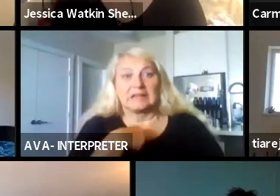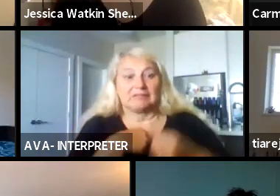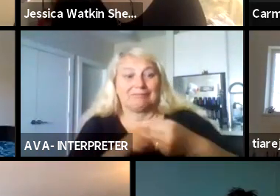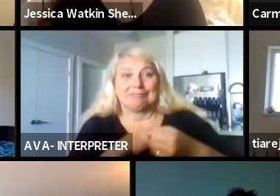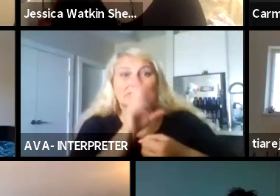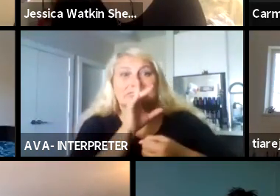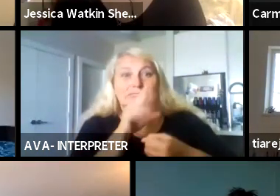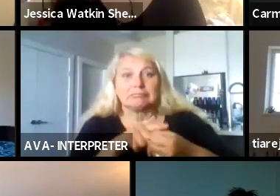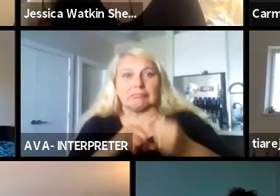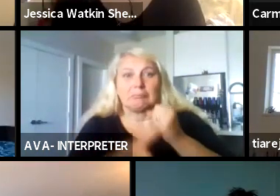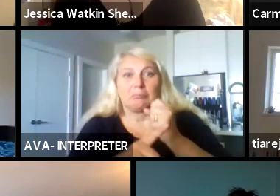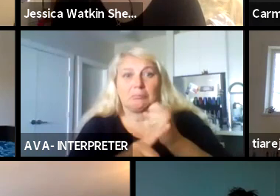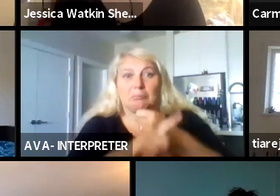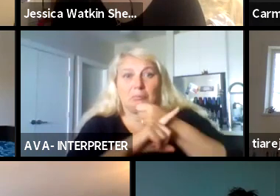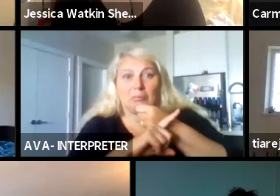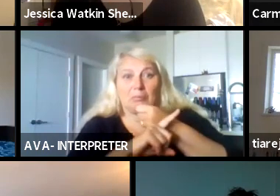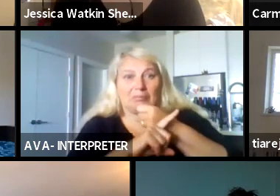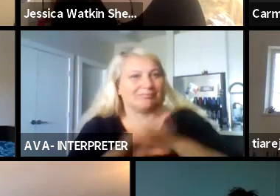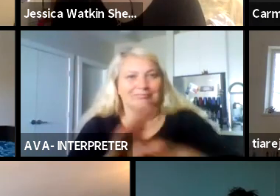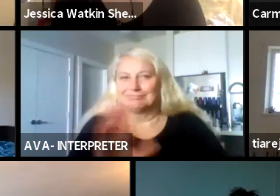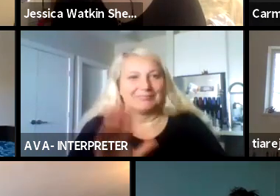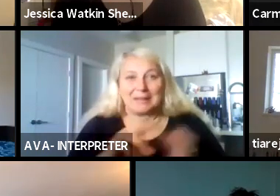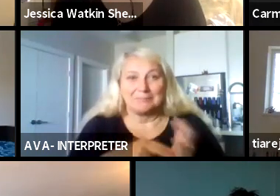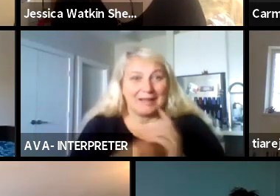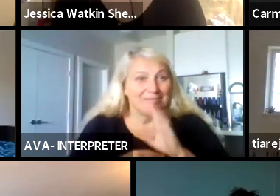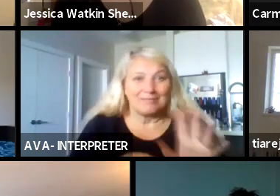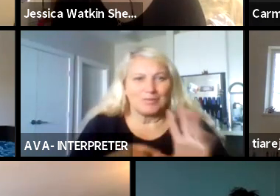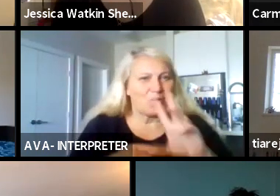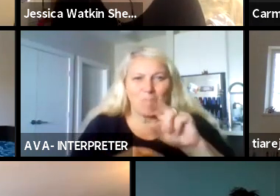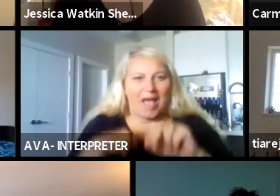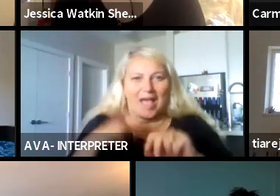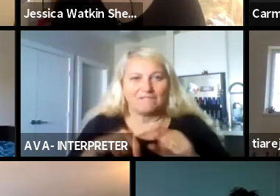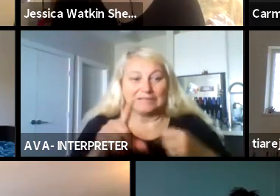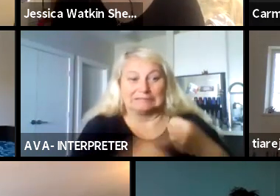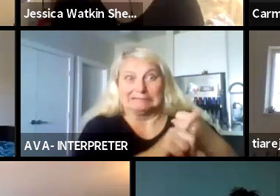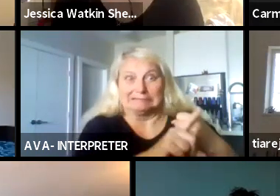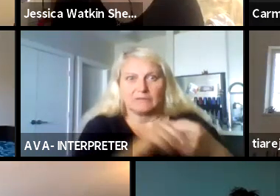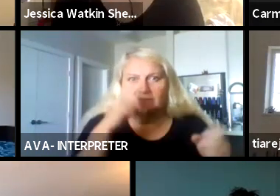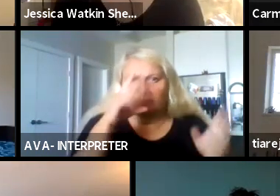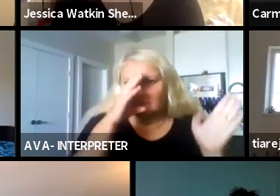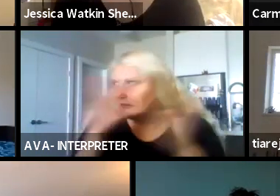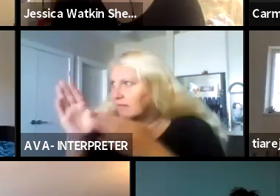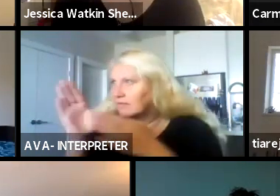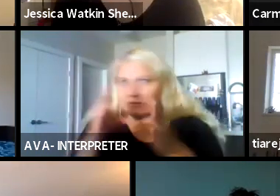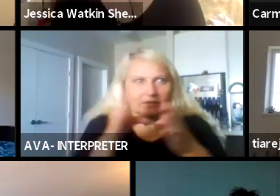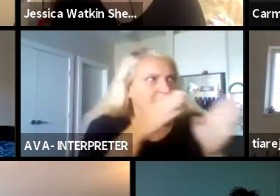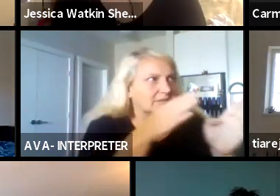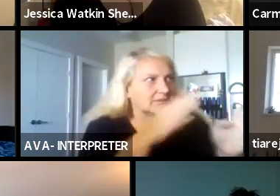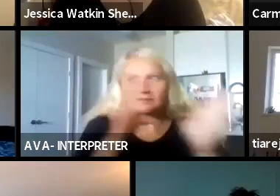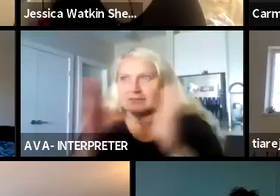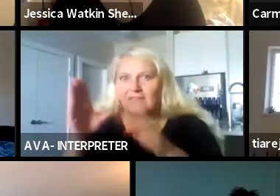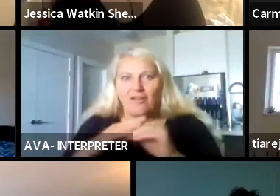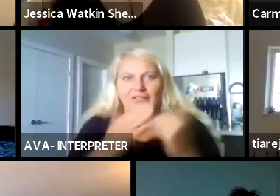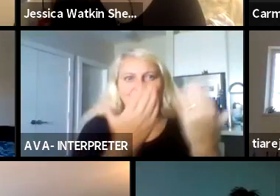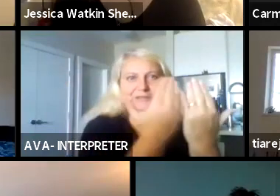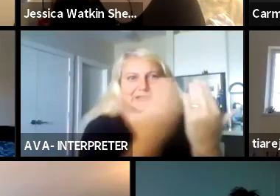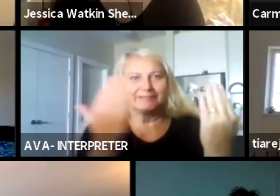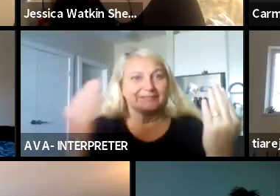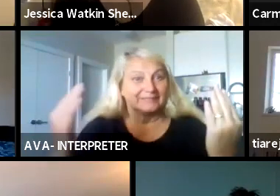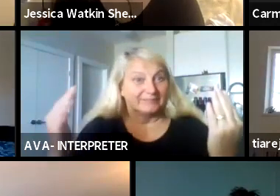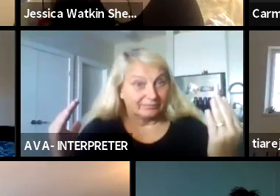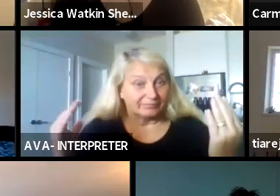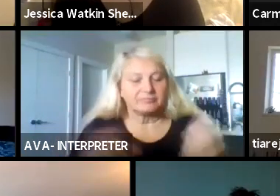I dislike any of you. It's just because I need to refocus on all the other things that are drawing my attention at the moment.